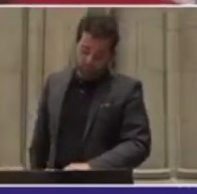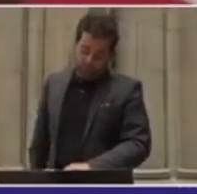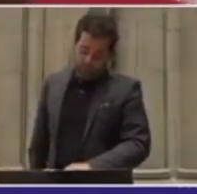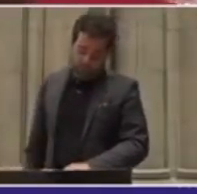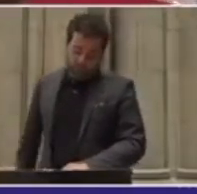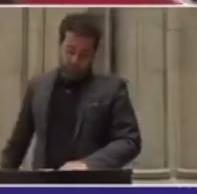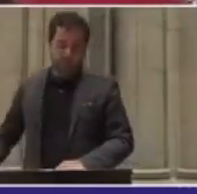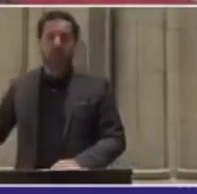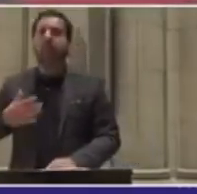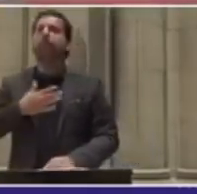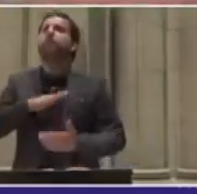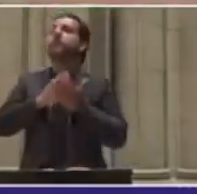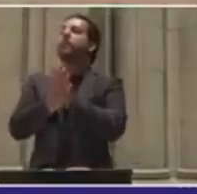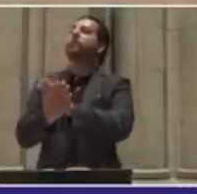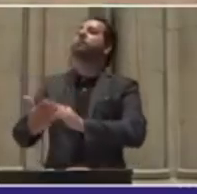Lord, be my